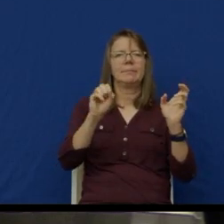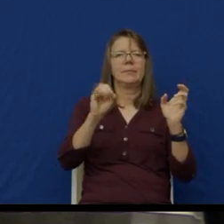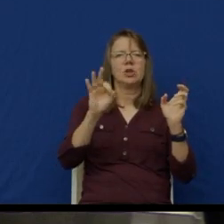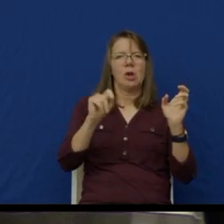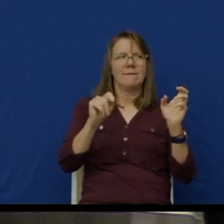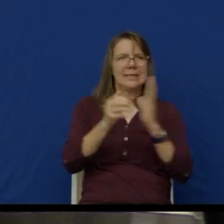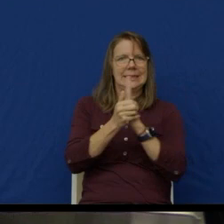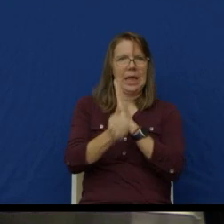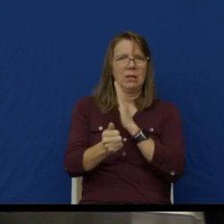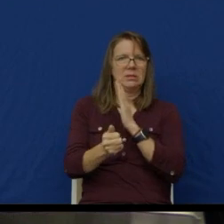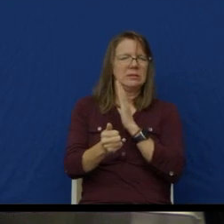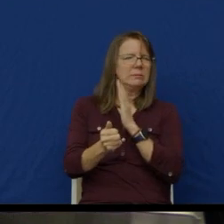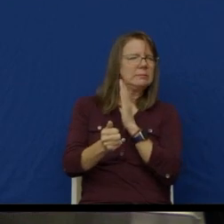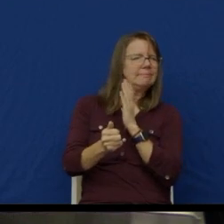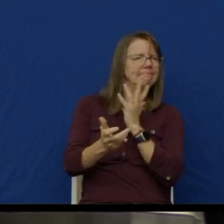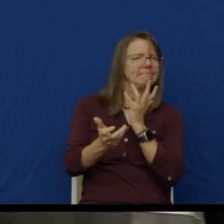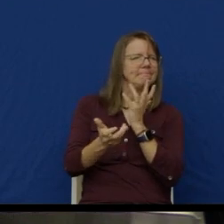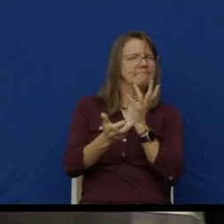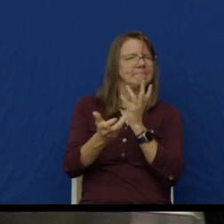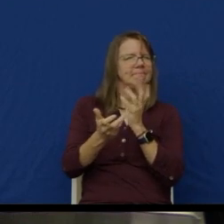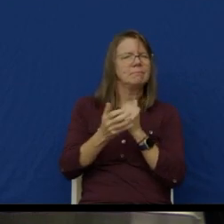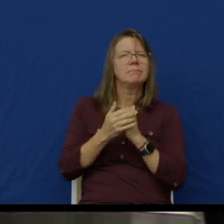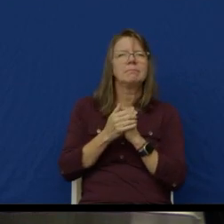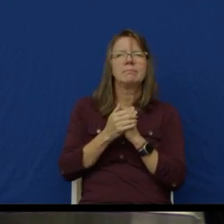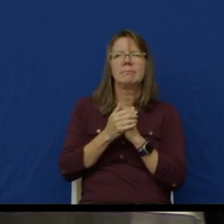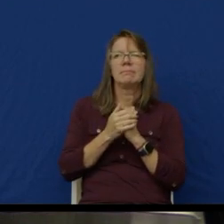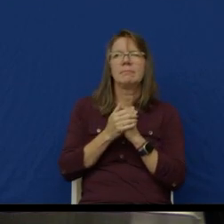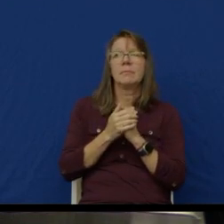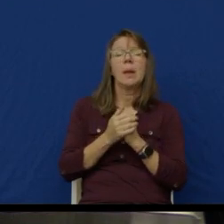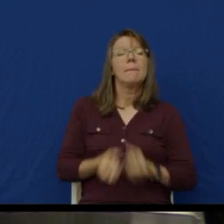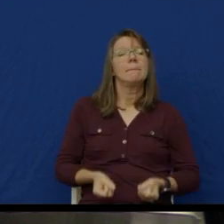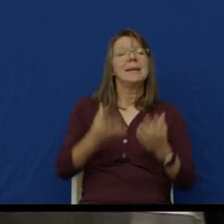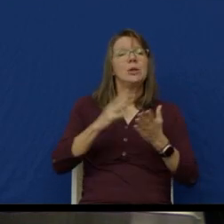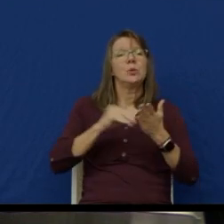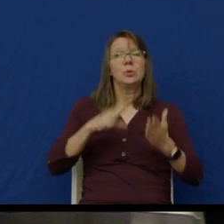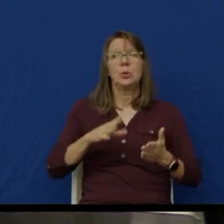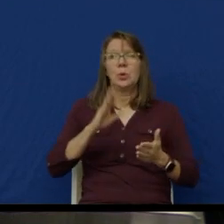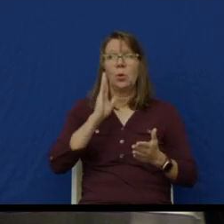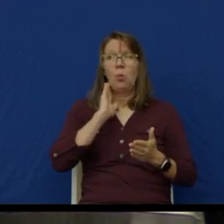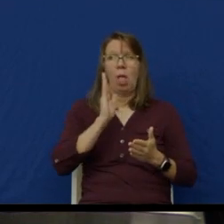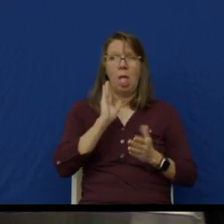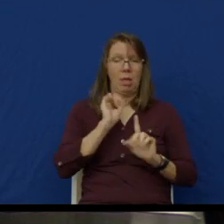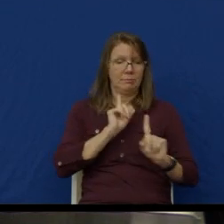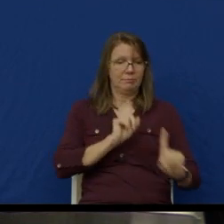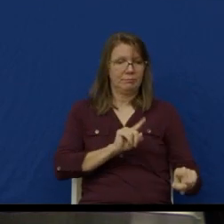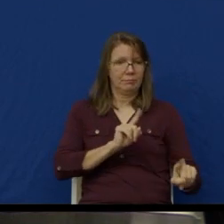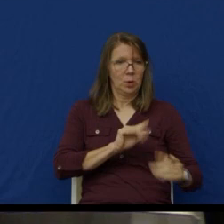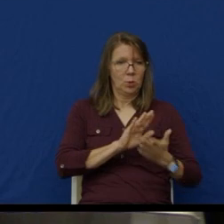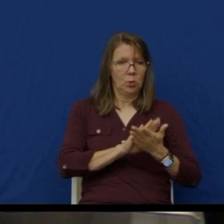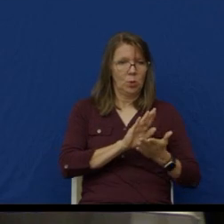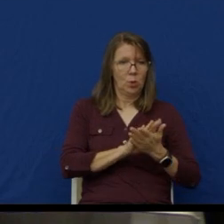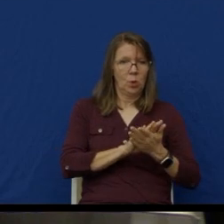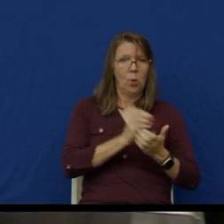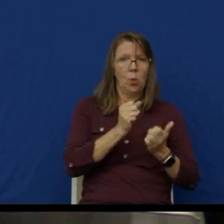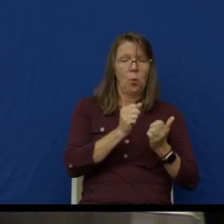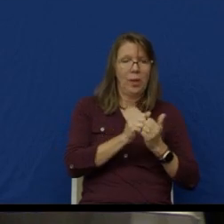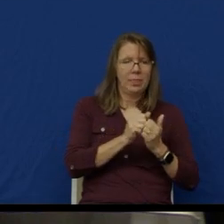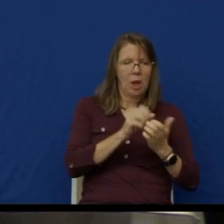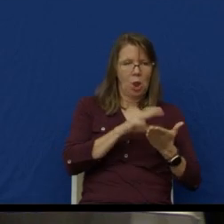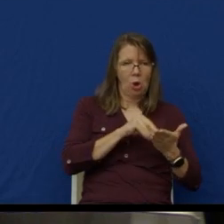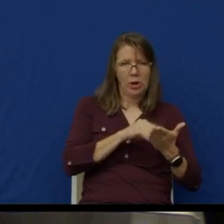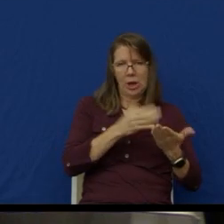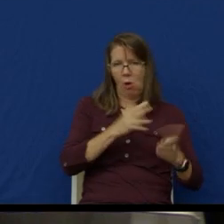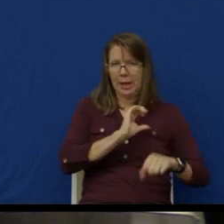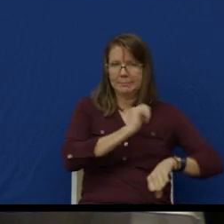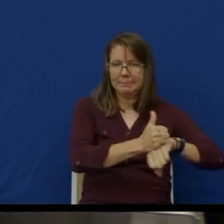on that learning that a lot of students will come to school with and some don't. That curriculum that's,